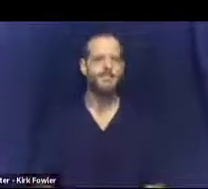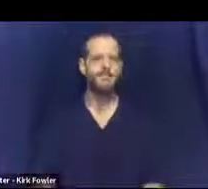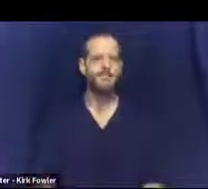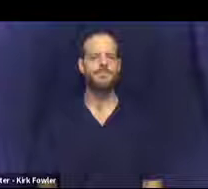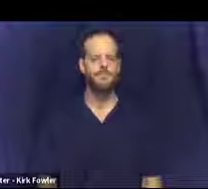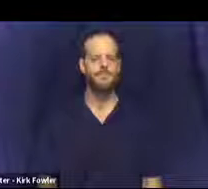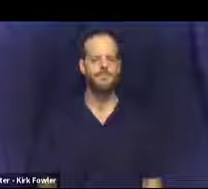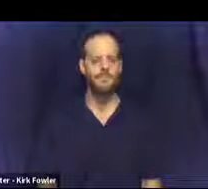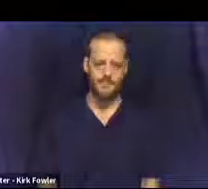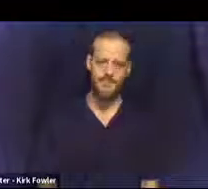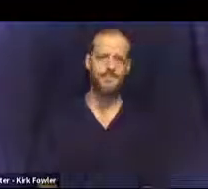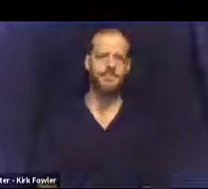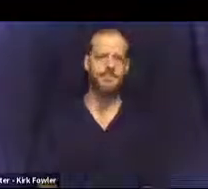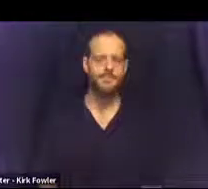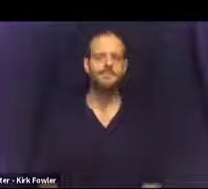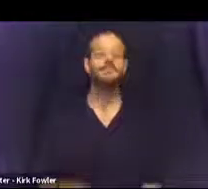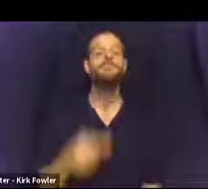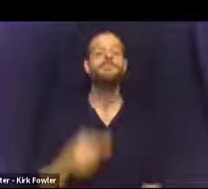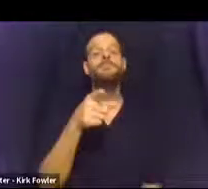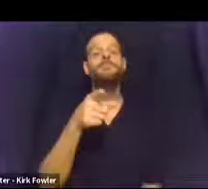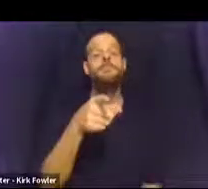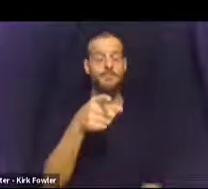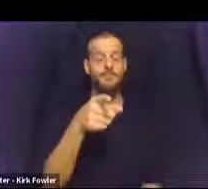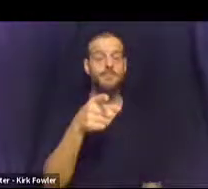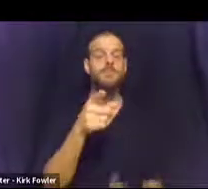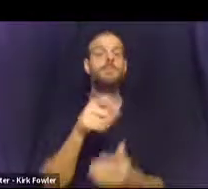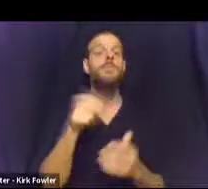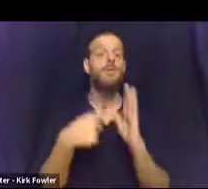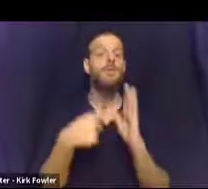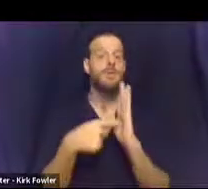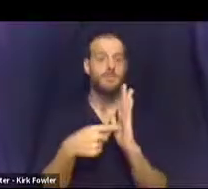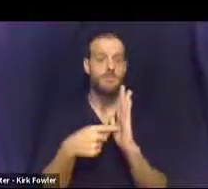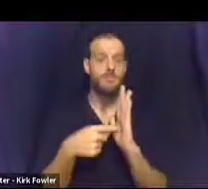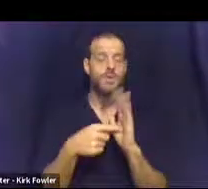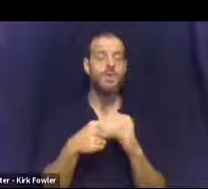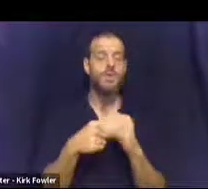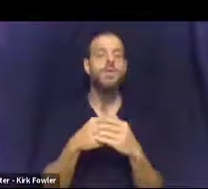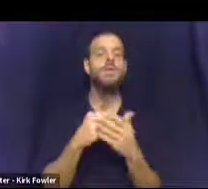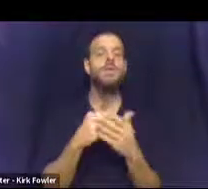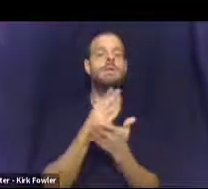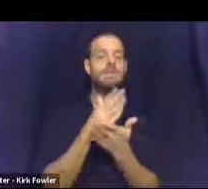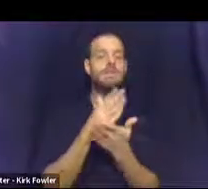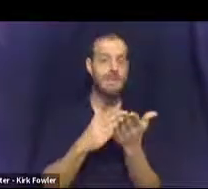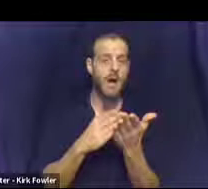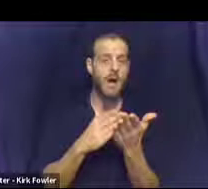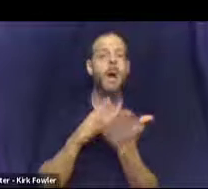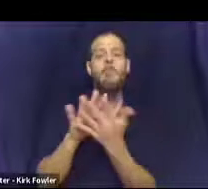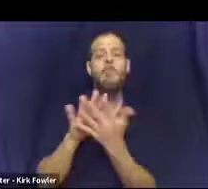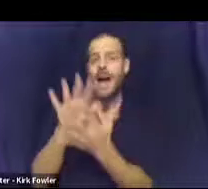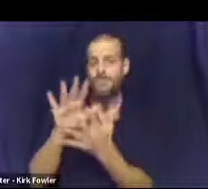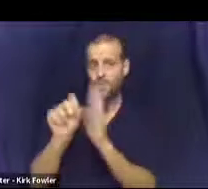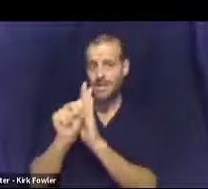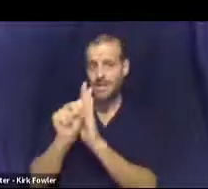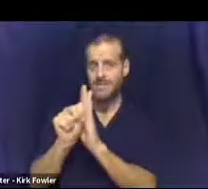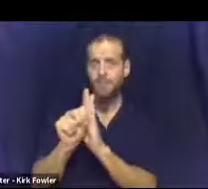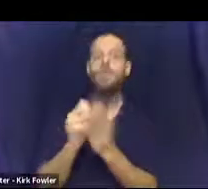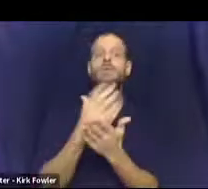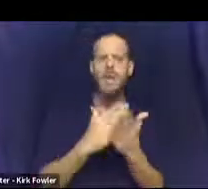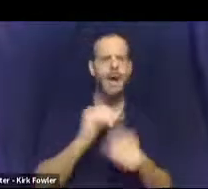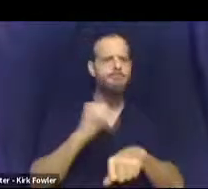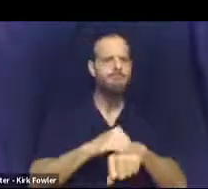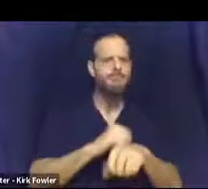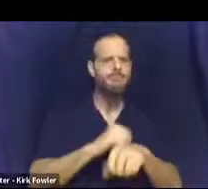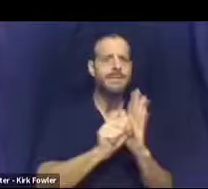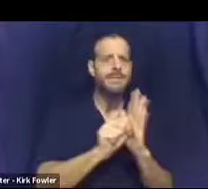This is a symbol system. These are some half and partial objects, but also some abstract symbols like the circle and the star might not